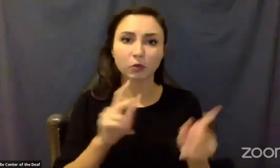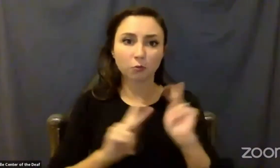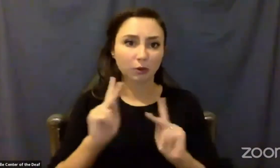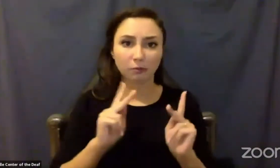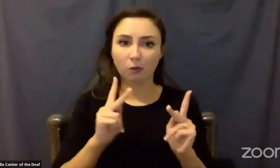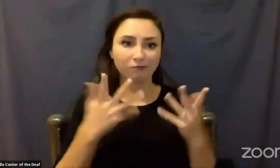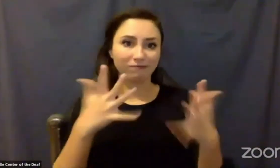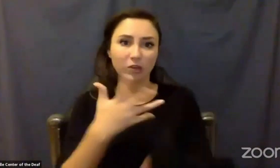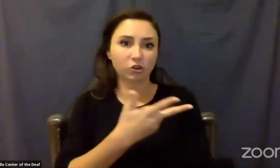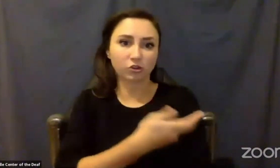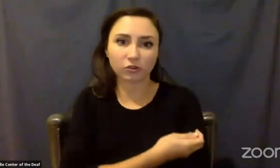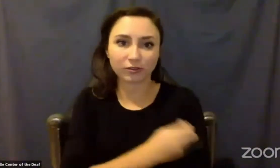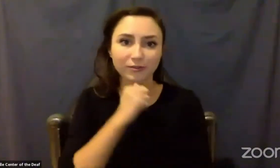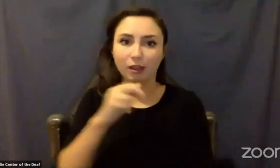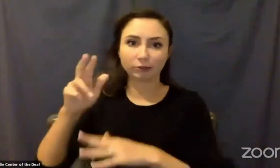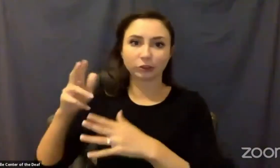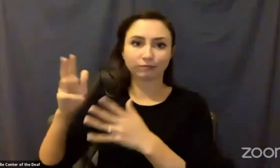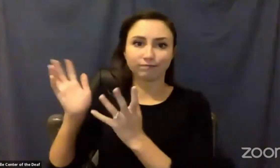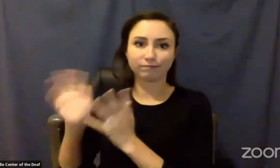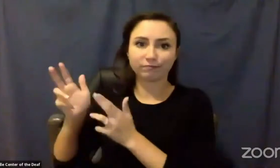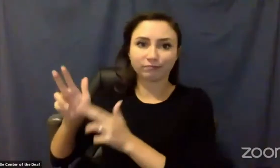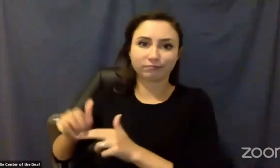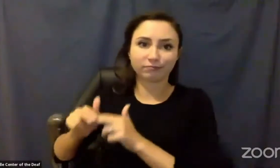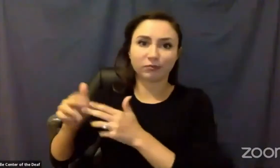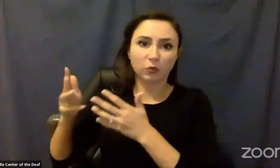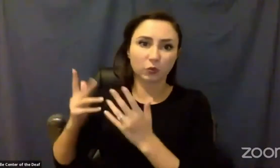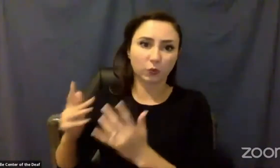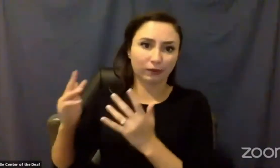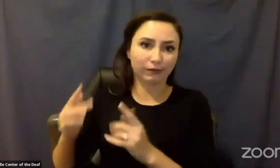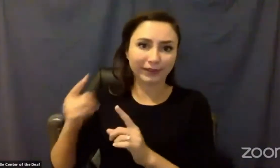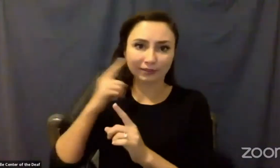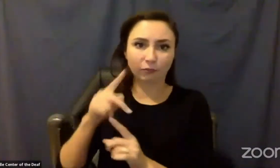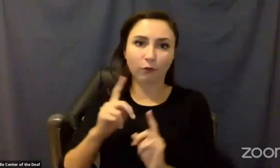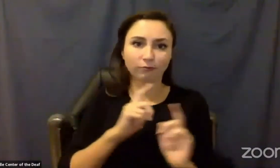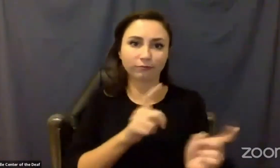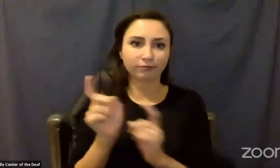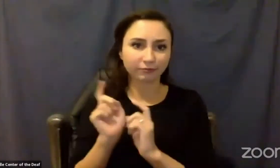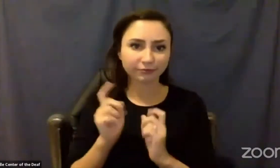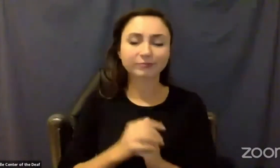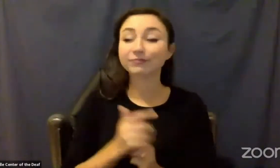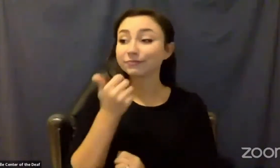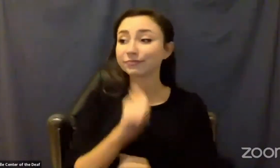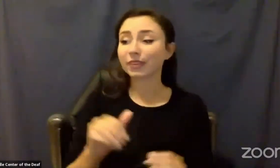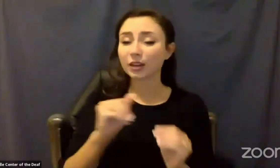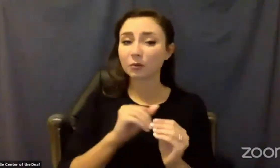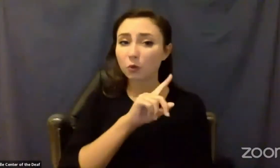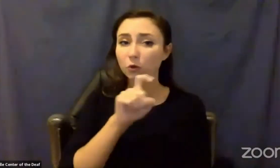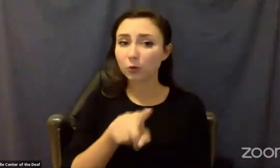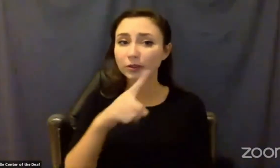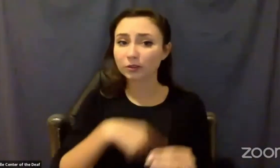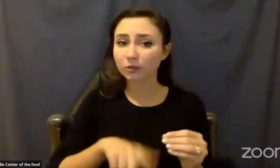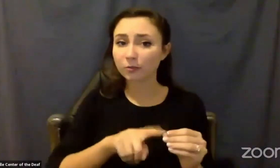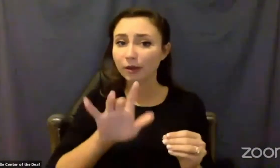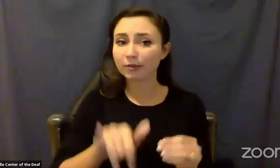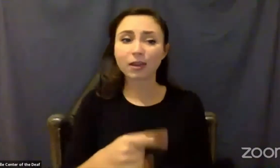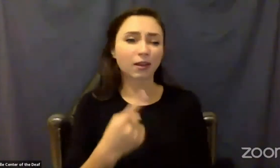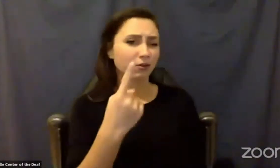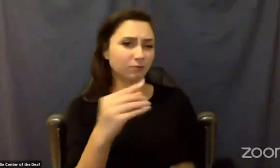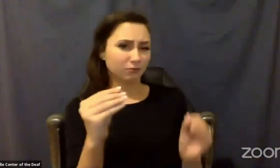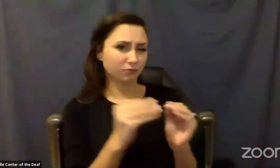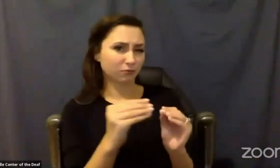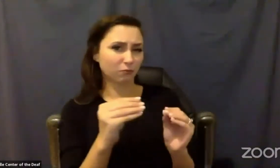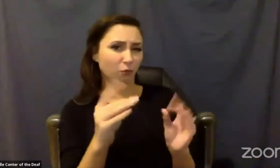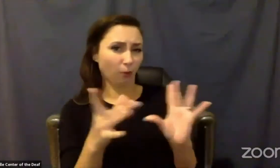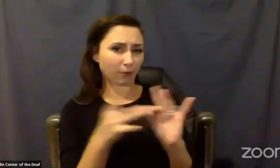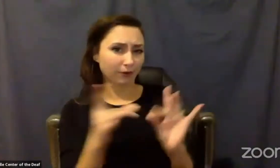in our refrigerators or freezers. So now, any other questions about vaccine? I'm going to make one more comment too. I'm sorry to keep